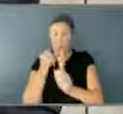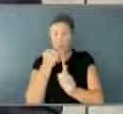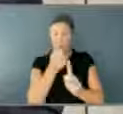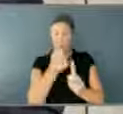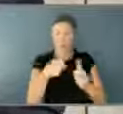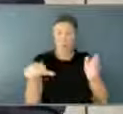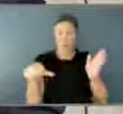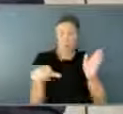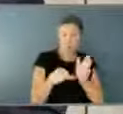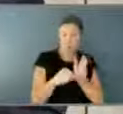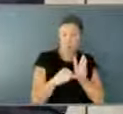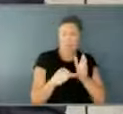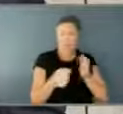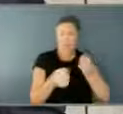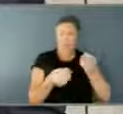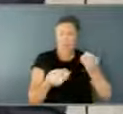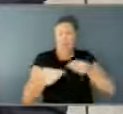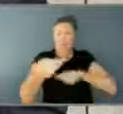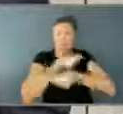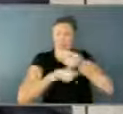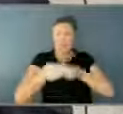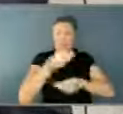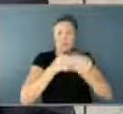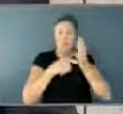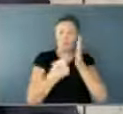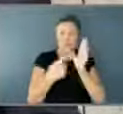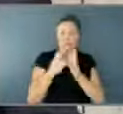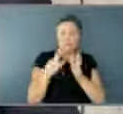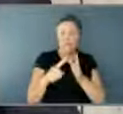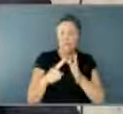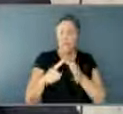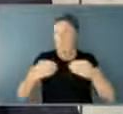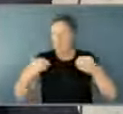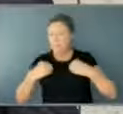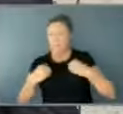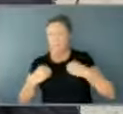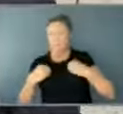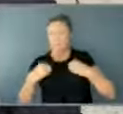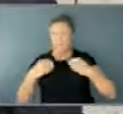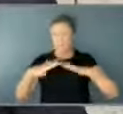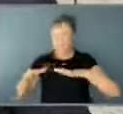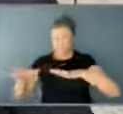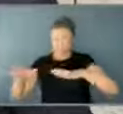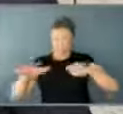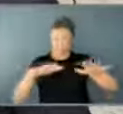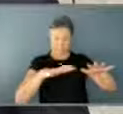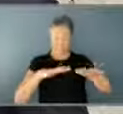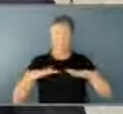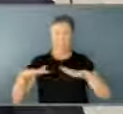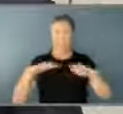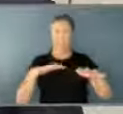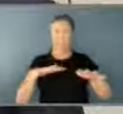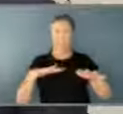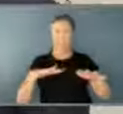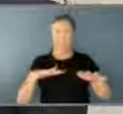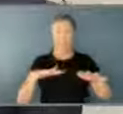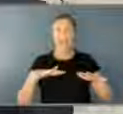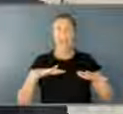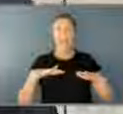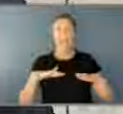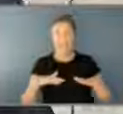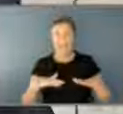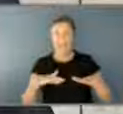jobs, support your industries, so people have that future to look forward to, and address the broader global climate challenge. From